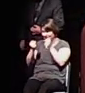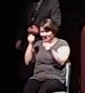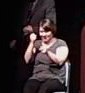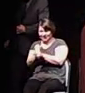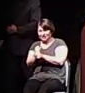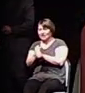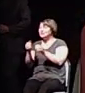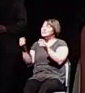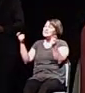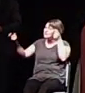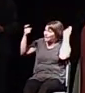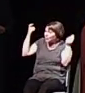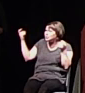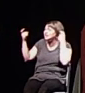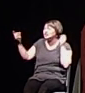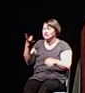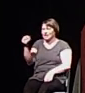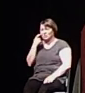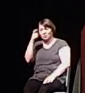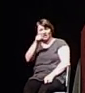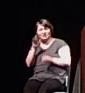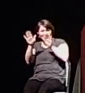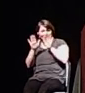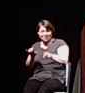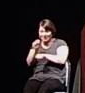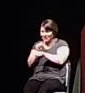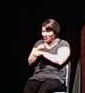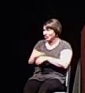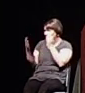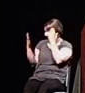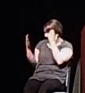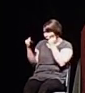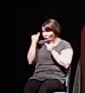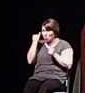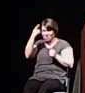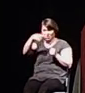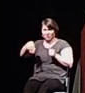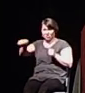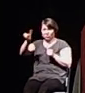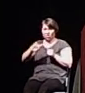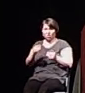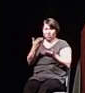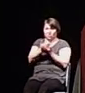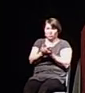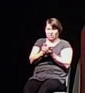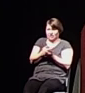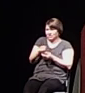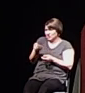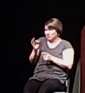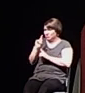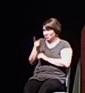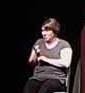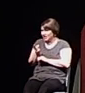Celebration and recognition of such amazing work. And I hope those of you who might have arrived a few minutes were able to watch